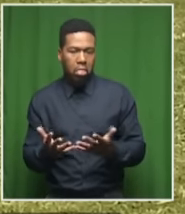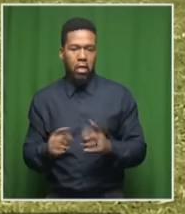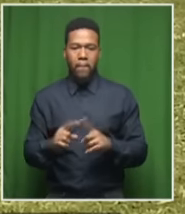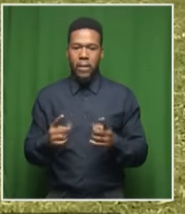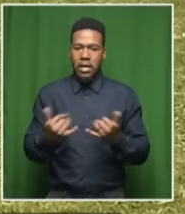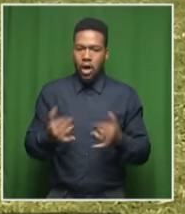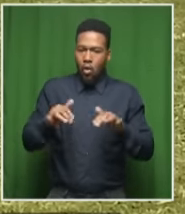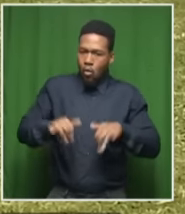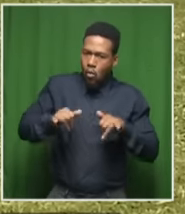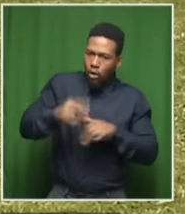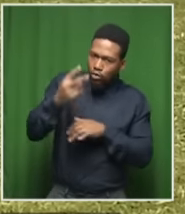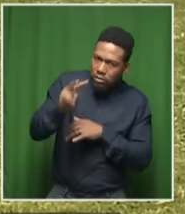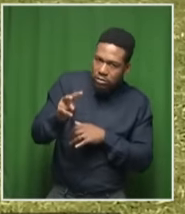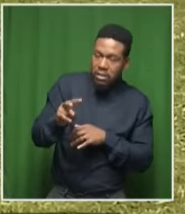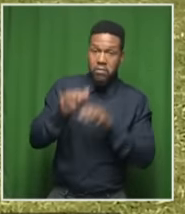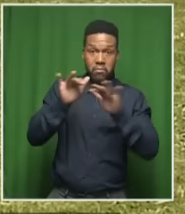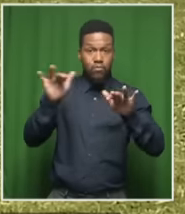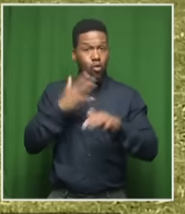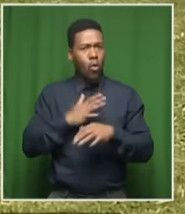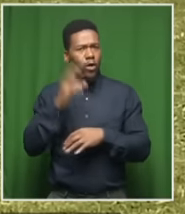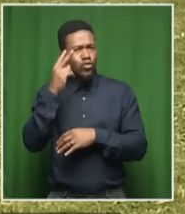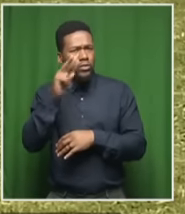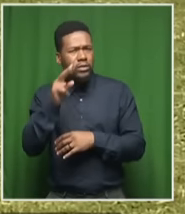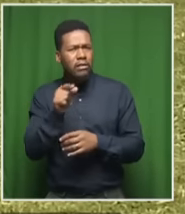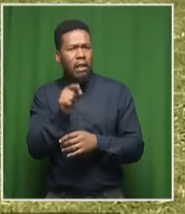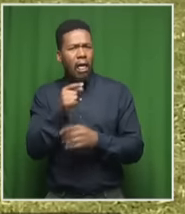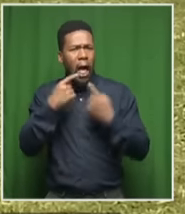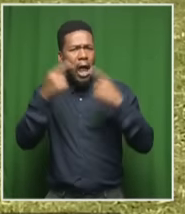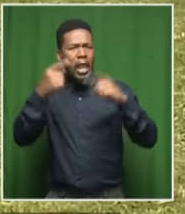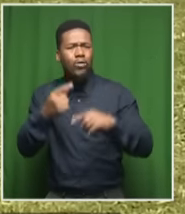like I'm sure the viewers are eager to see, what that